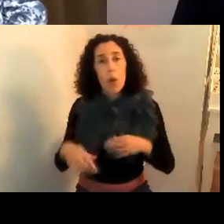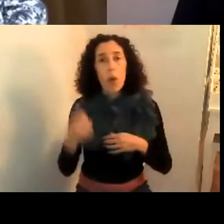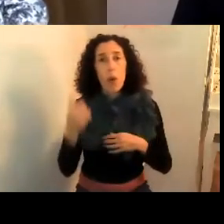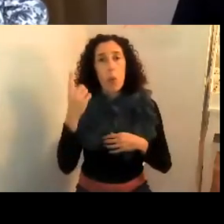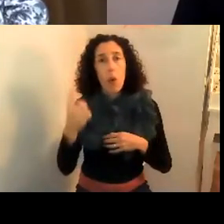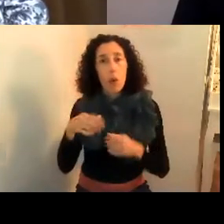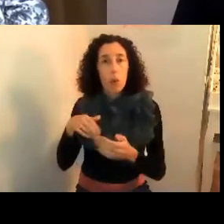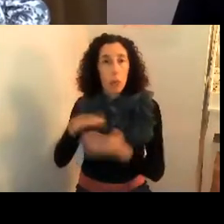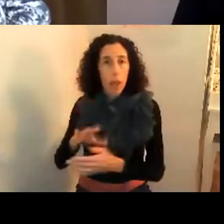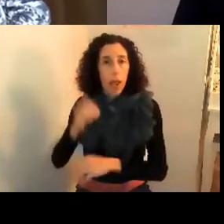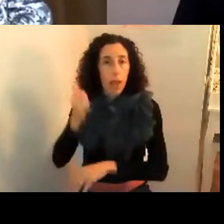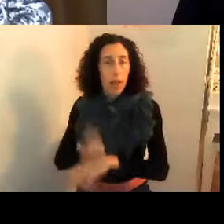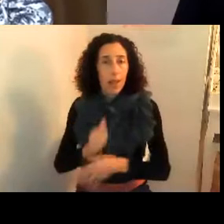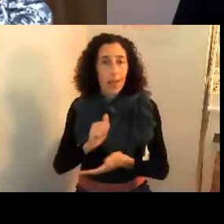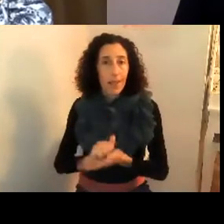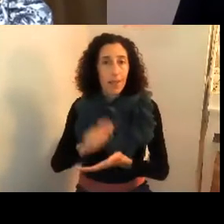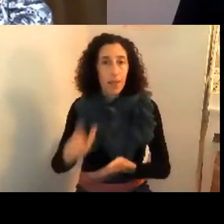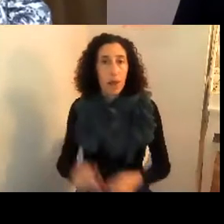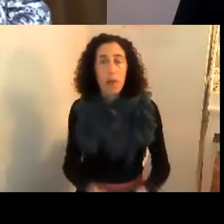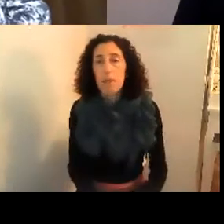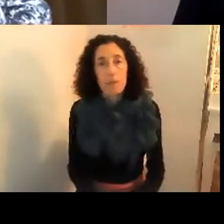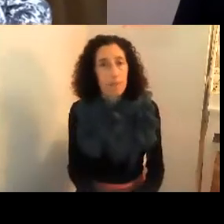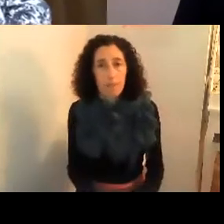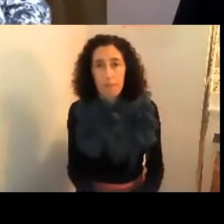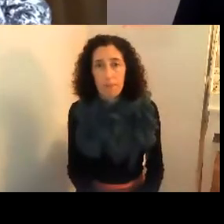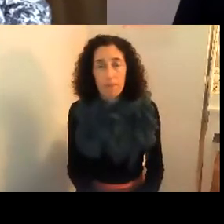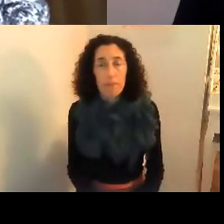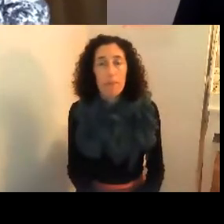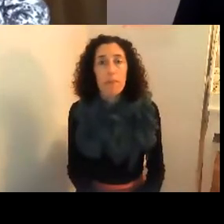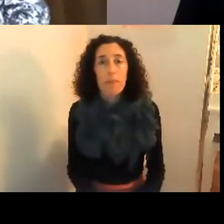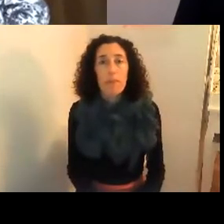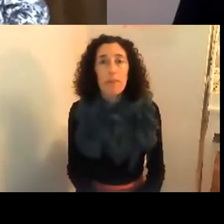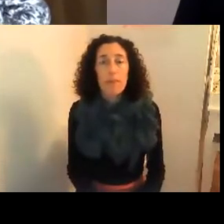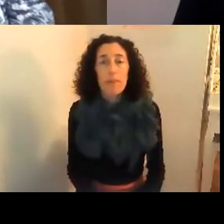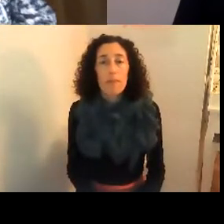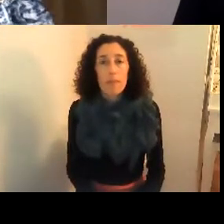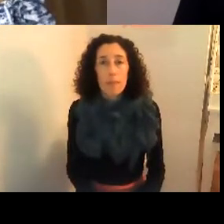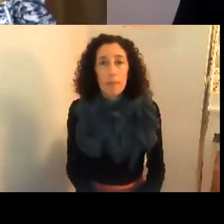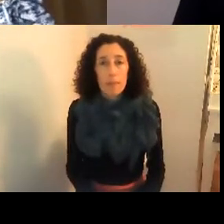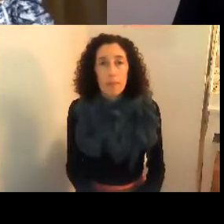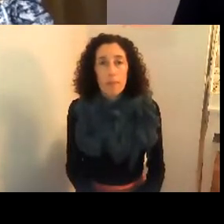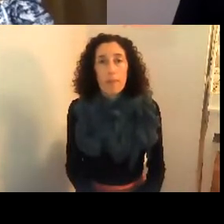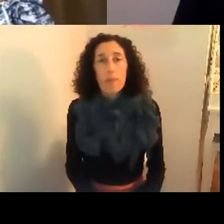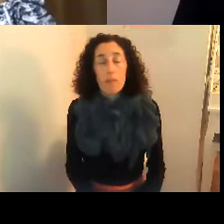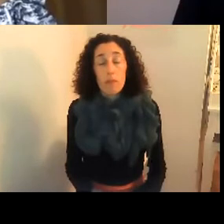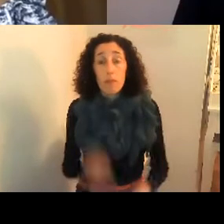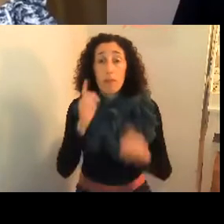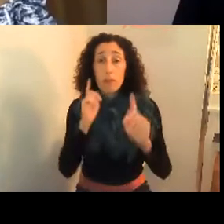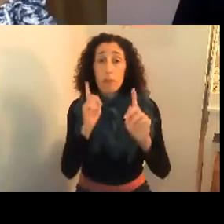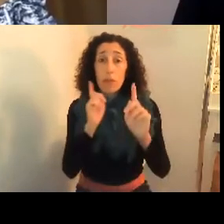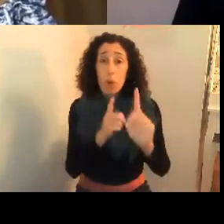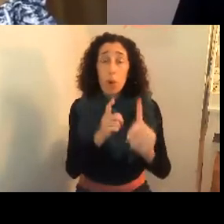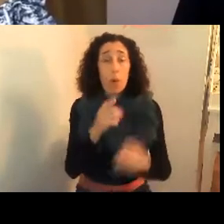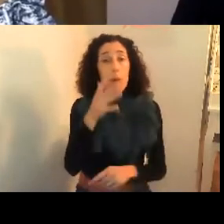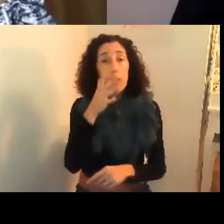like. Our goal with the project is to use feminist histories and frameworks from both the Black and